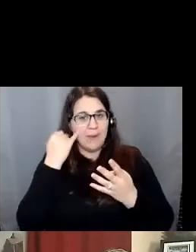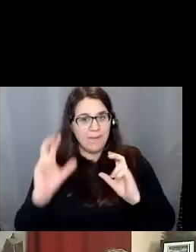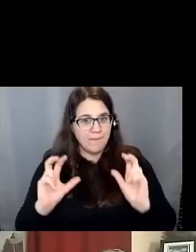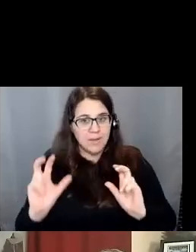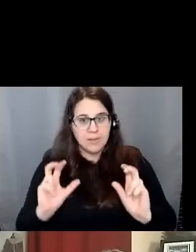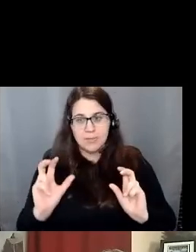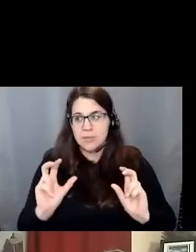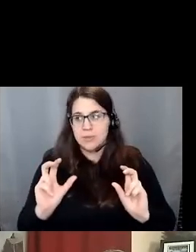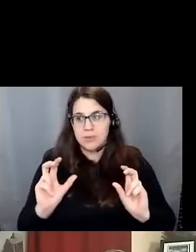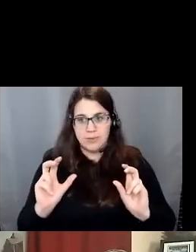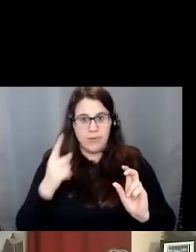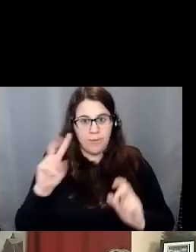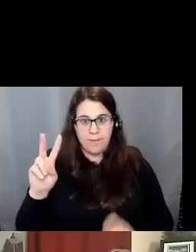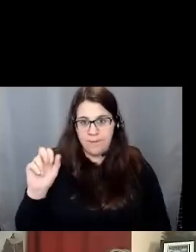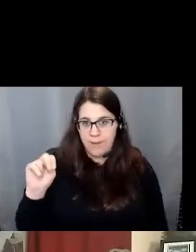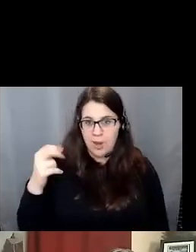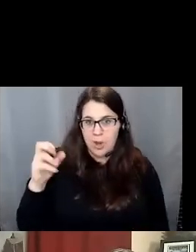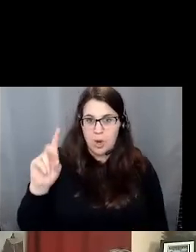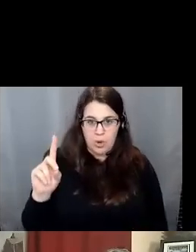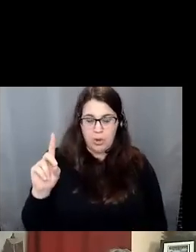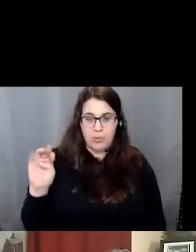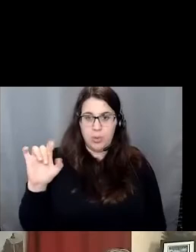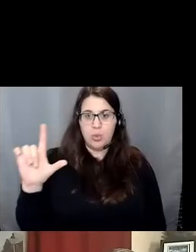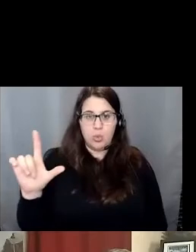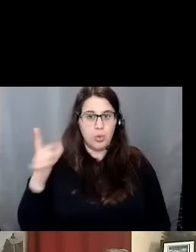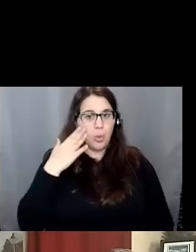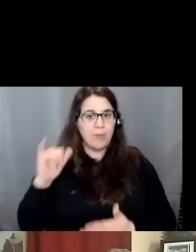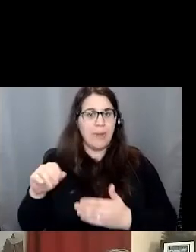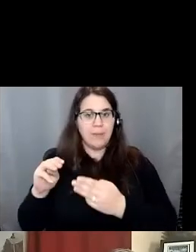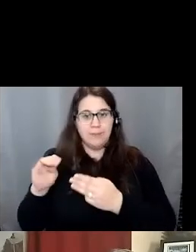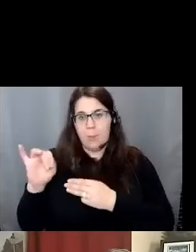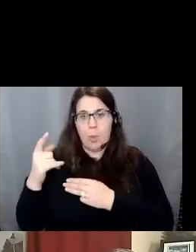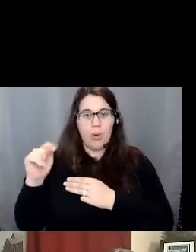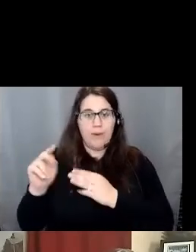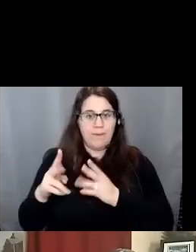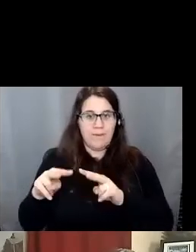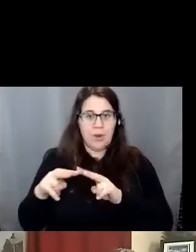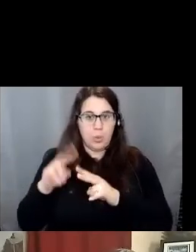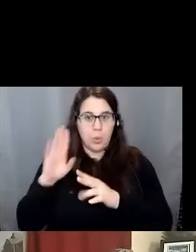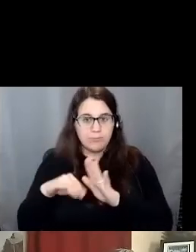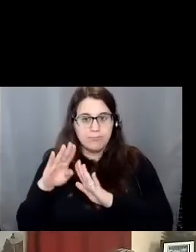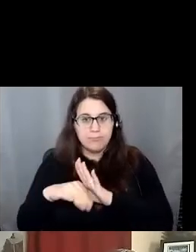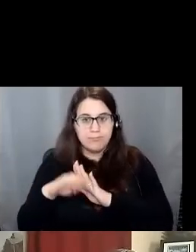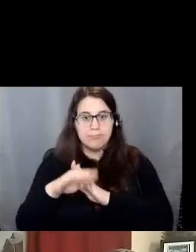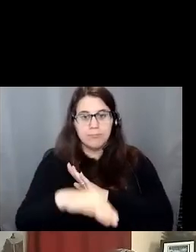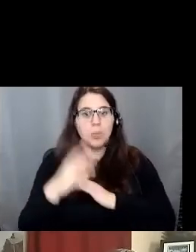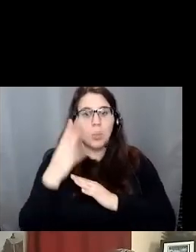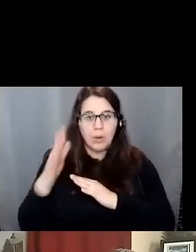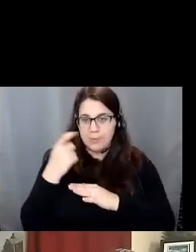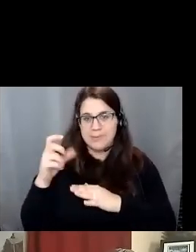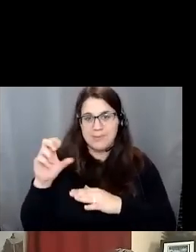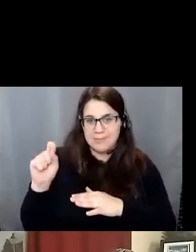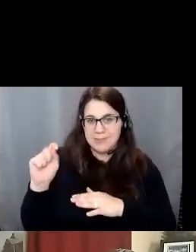in some of those Vanguard mutual funds. That market value will fluctuate with the stocks and bonds that are in them. So that would be